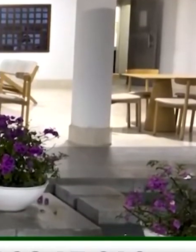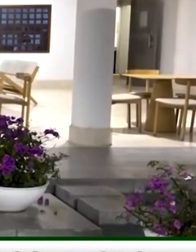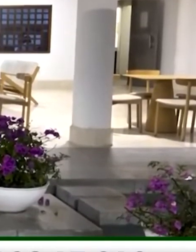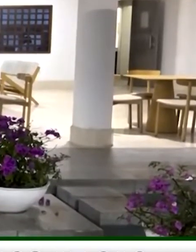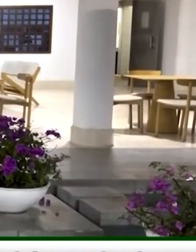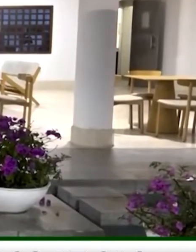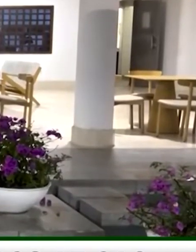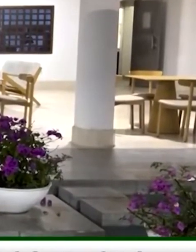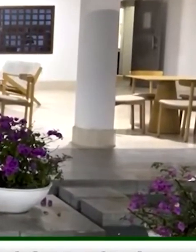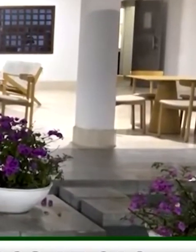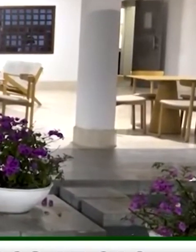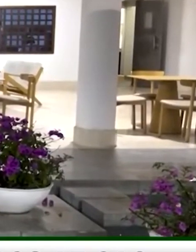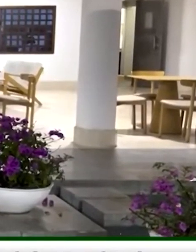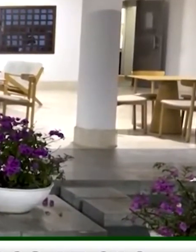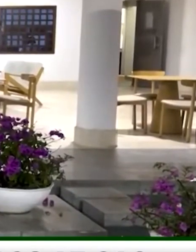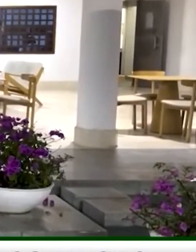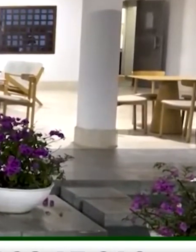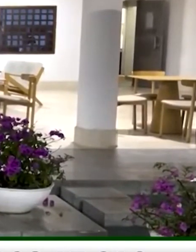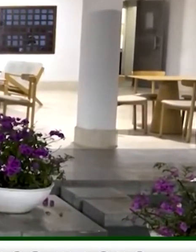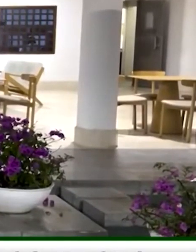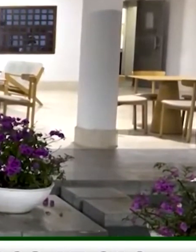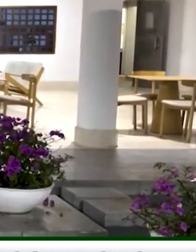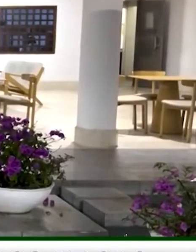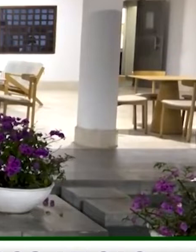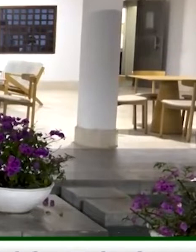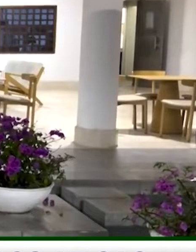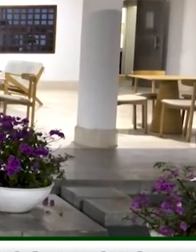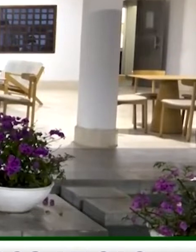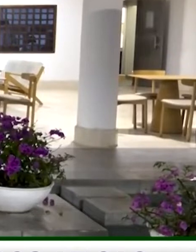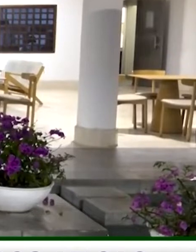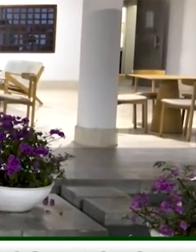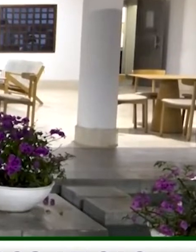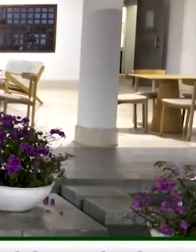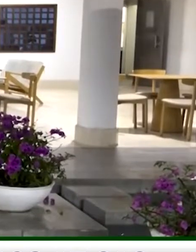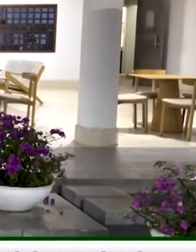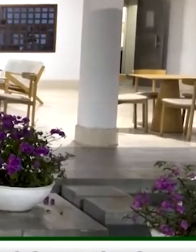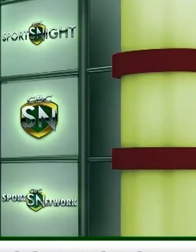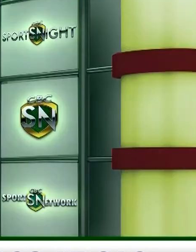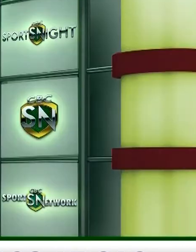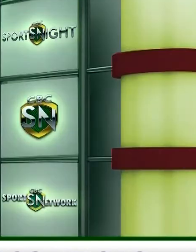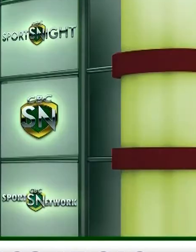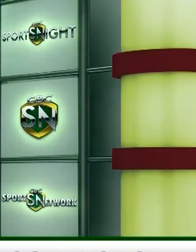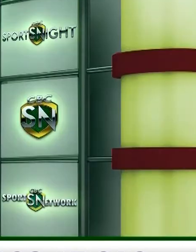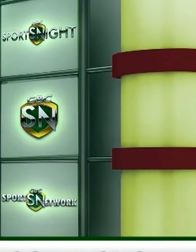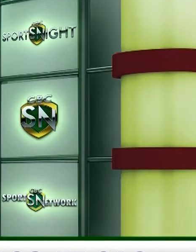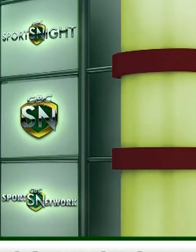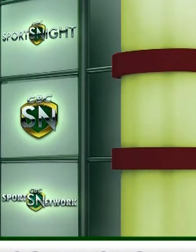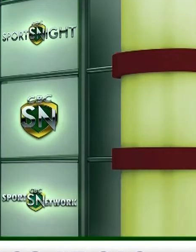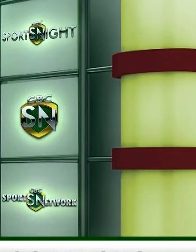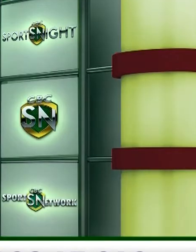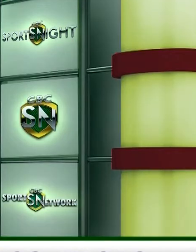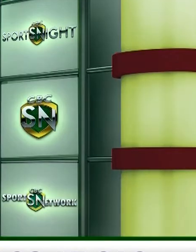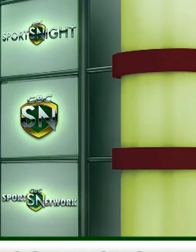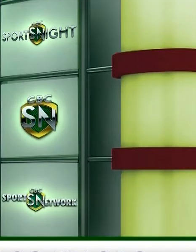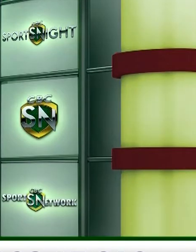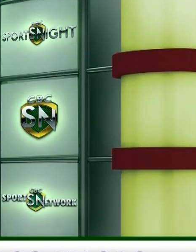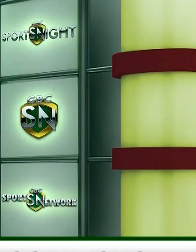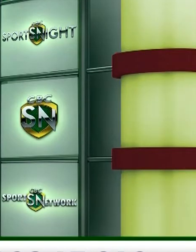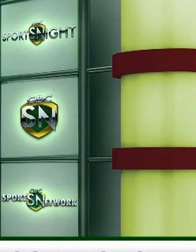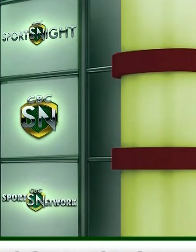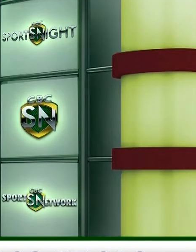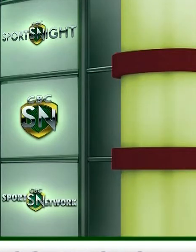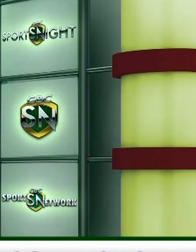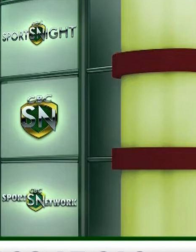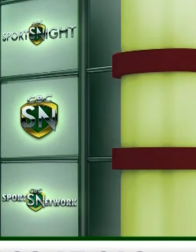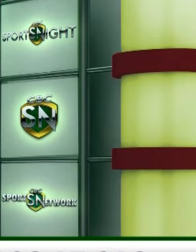is, and I did my job and proud to be here wearing the silver medal. Meanwhile, Tuat surfed a strong final to claim